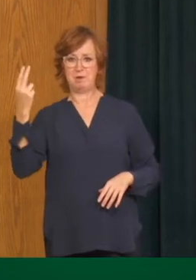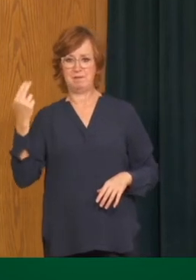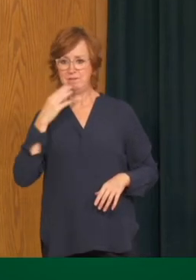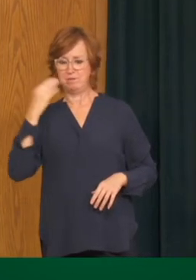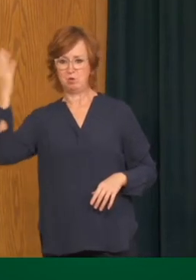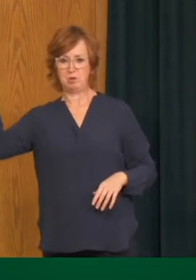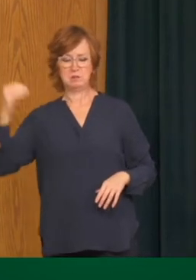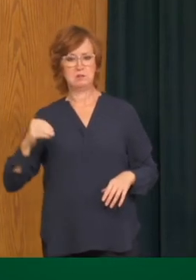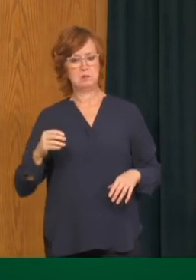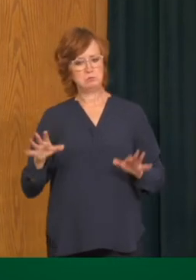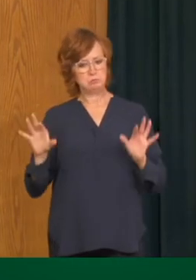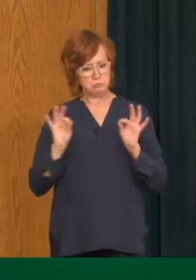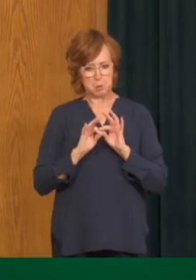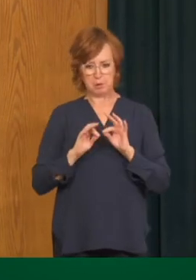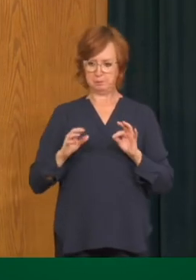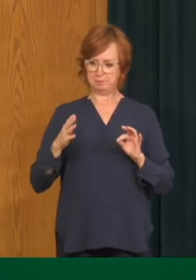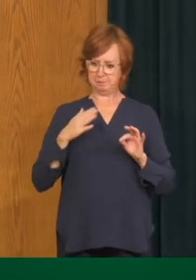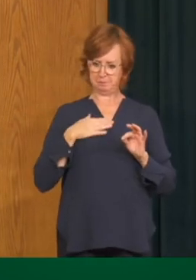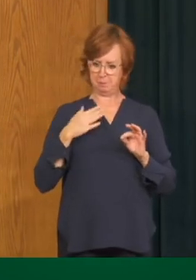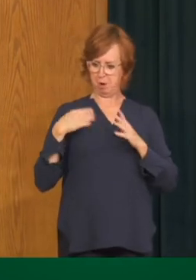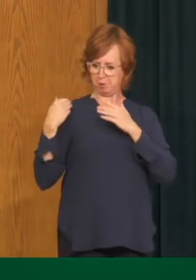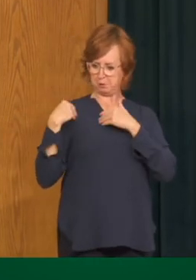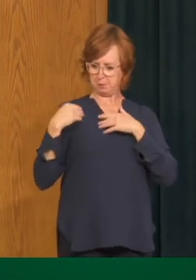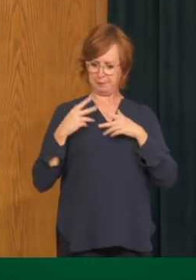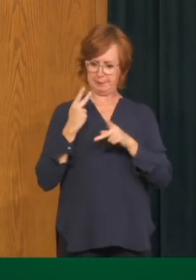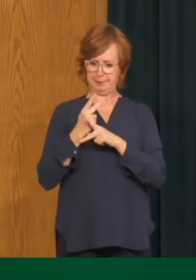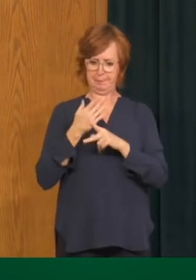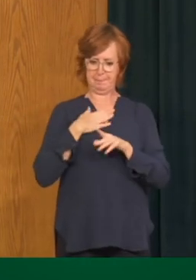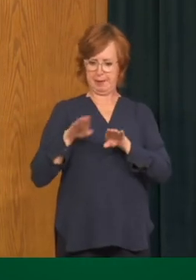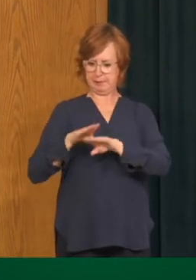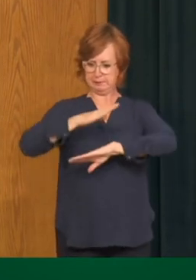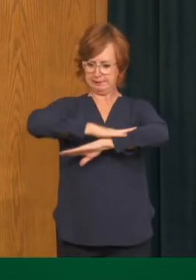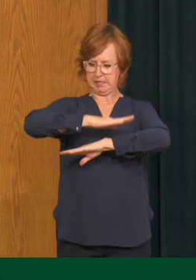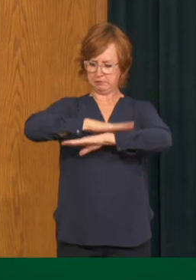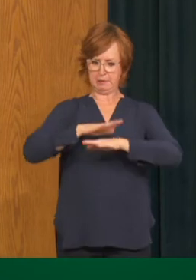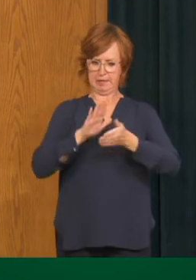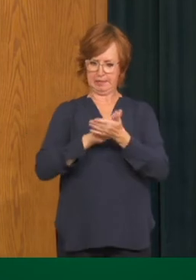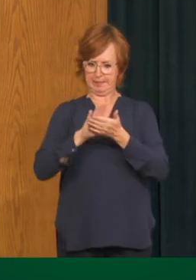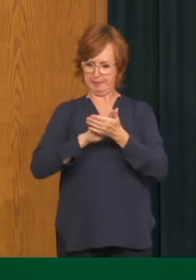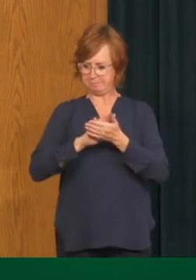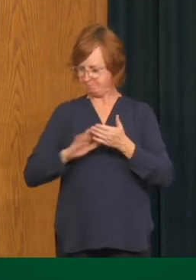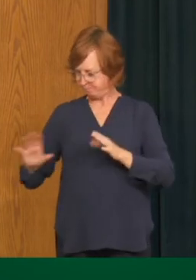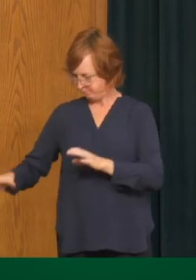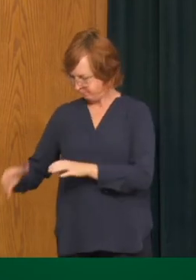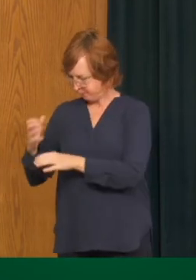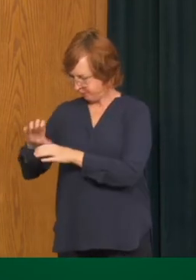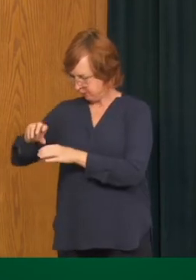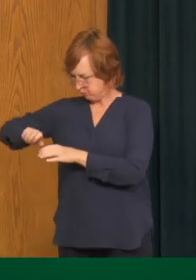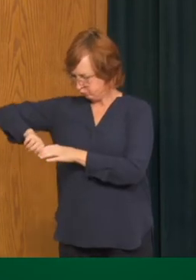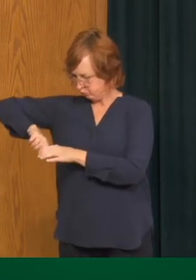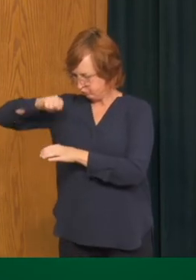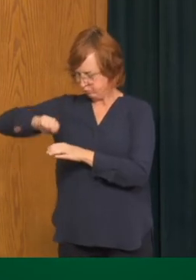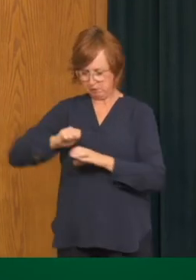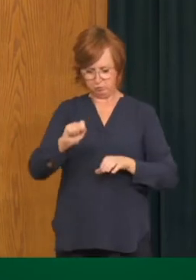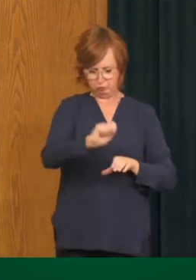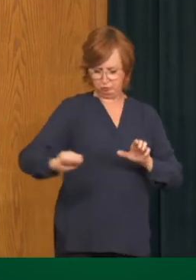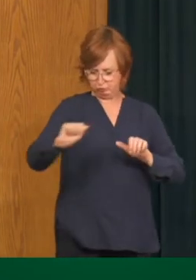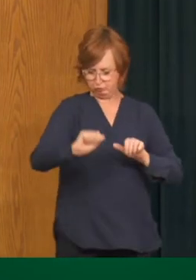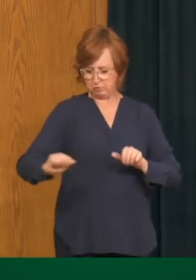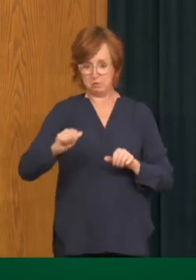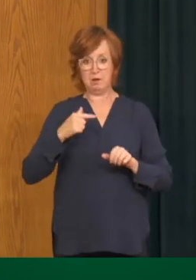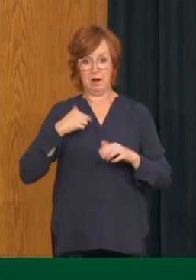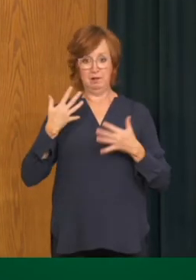educator, the teacher, that your personal workspace is clean before you begin to work in there. I do that in